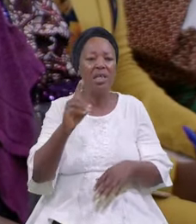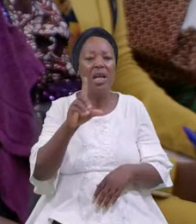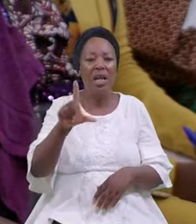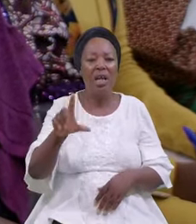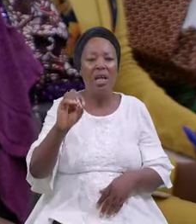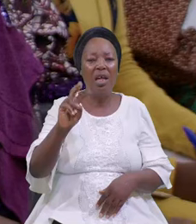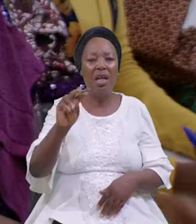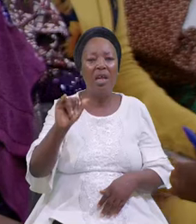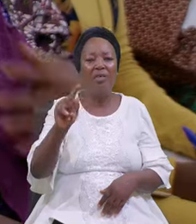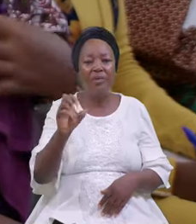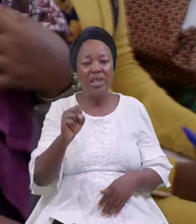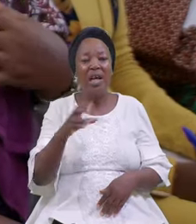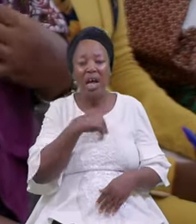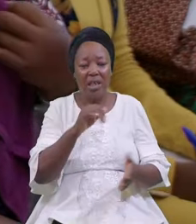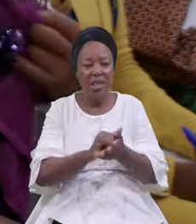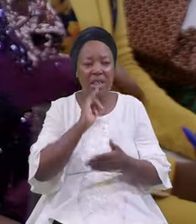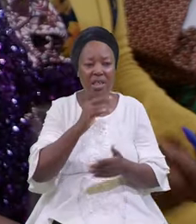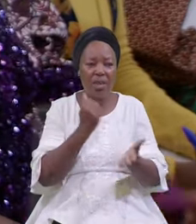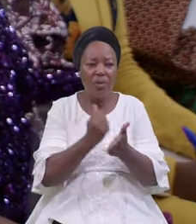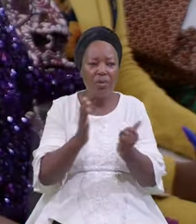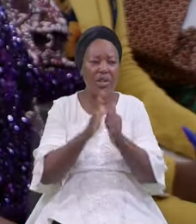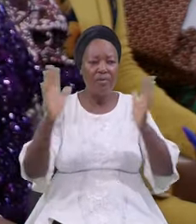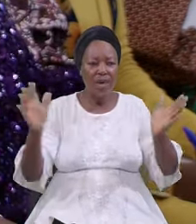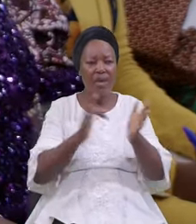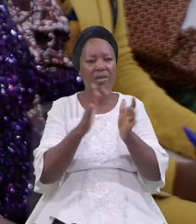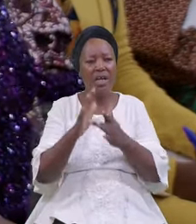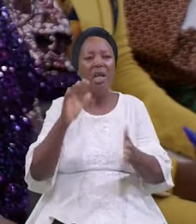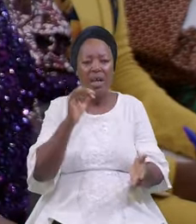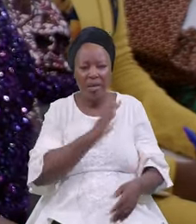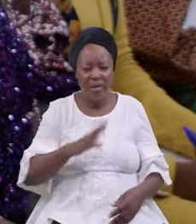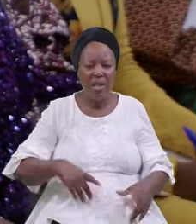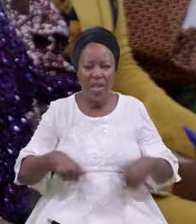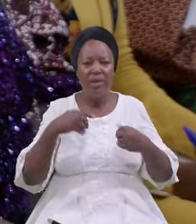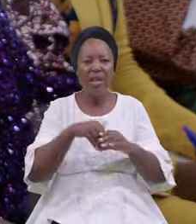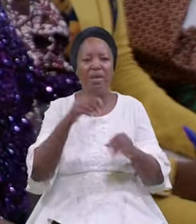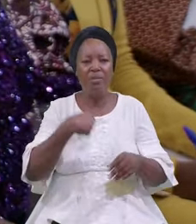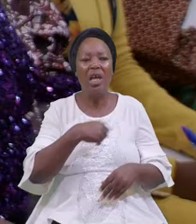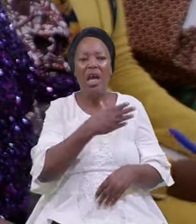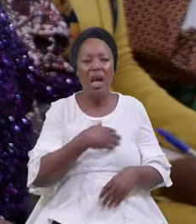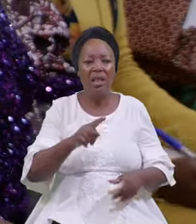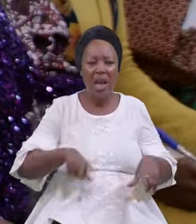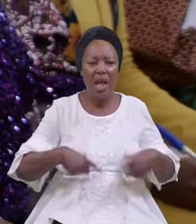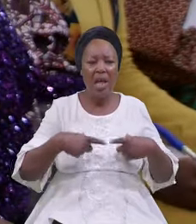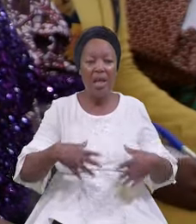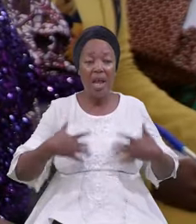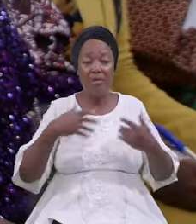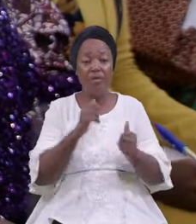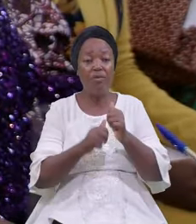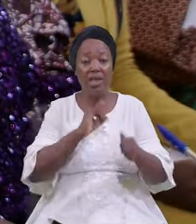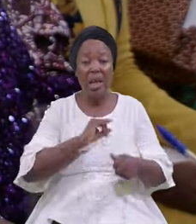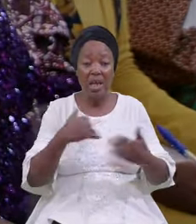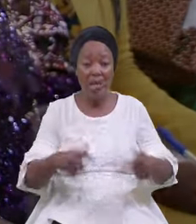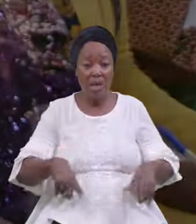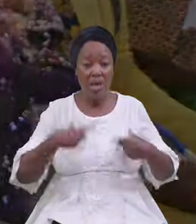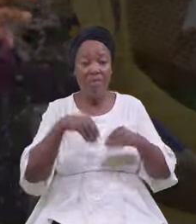the crucified Christian. Christ liveth in me. And the life which I now live in the flesh,